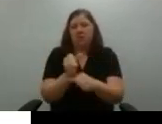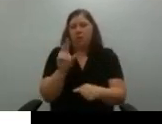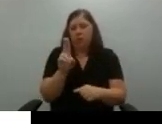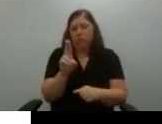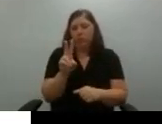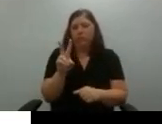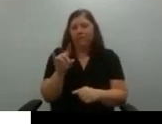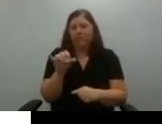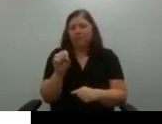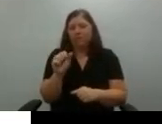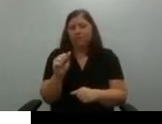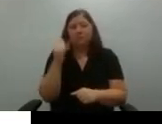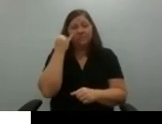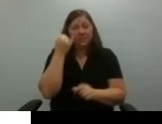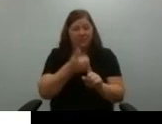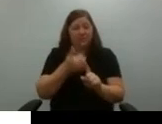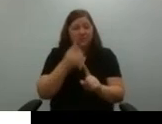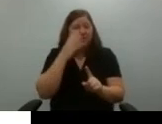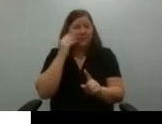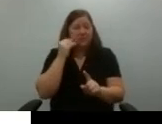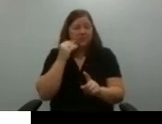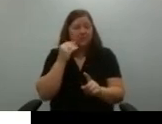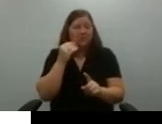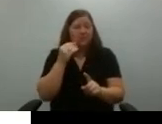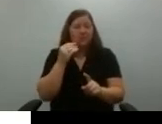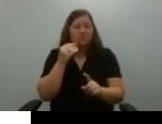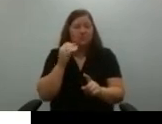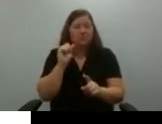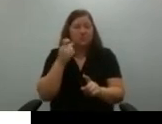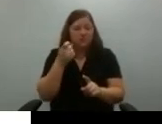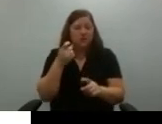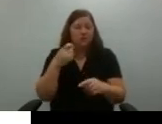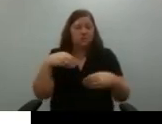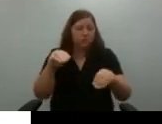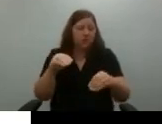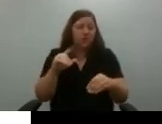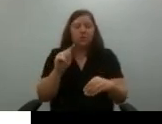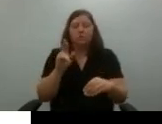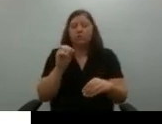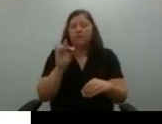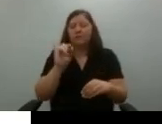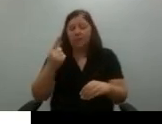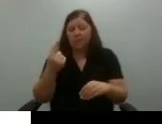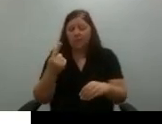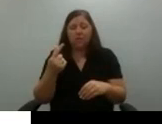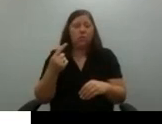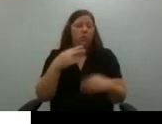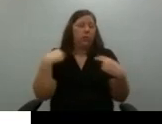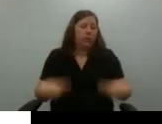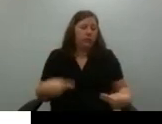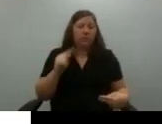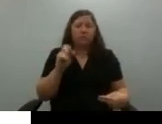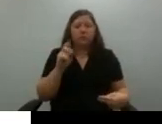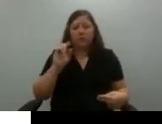you have been the victim of human trafficking or sex trafficking, you may be eligible for a T visa. If you